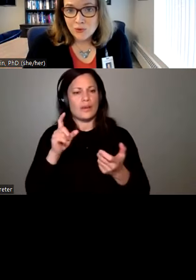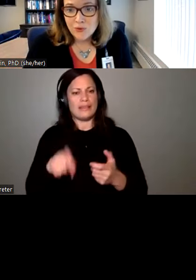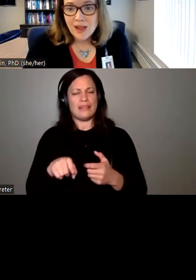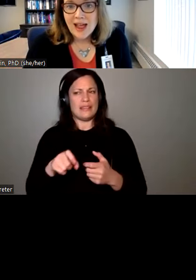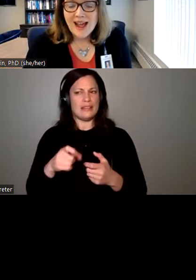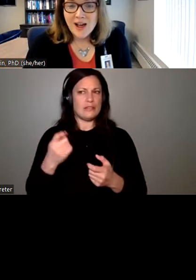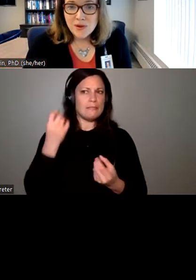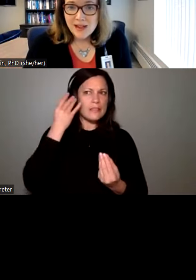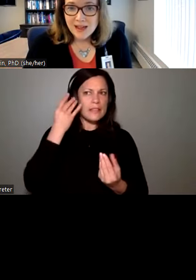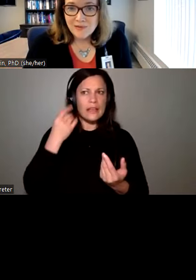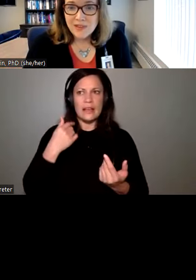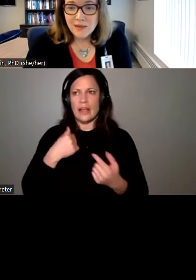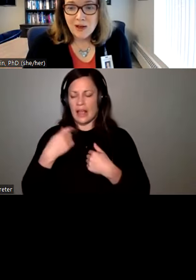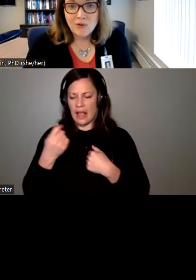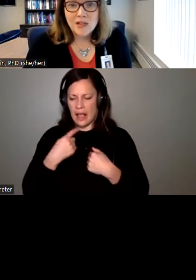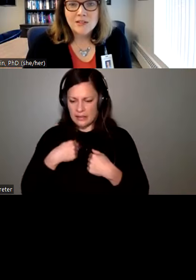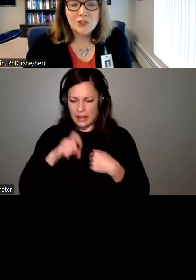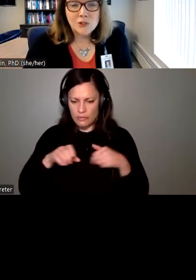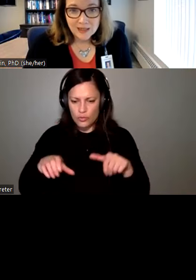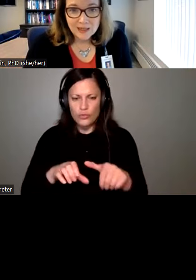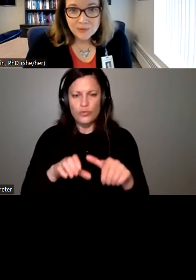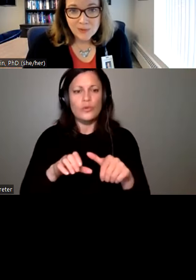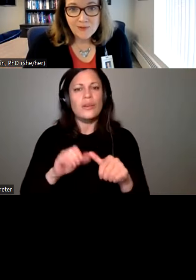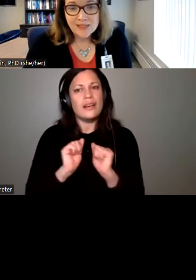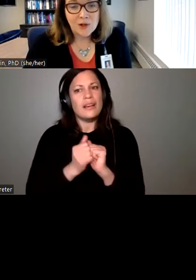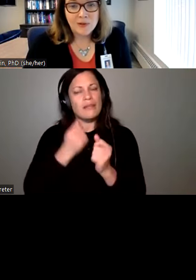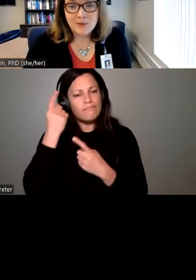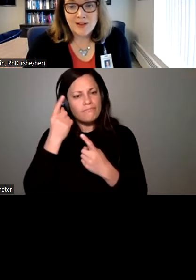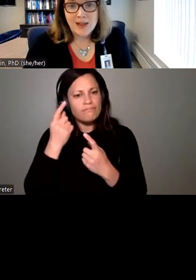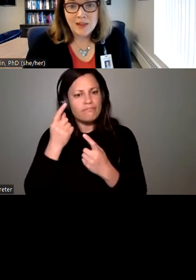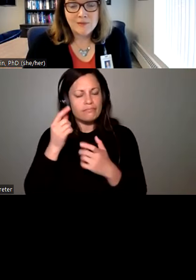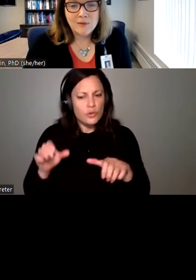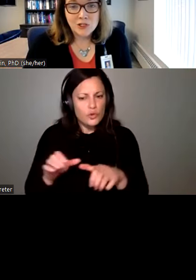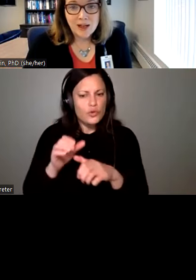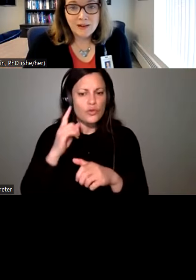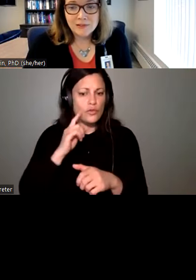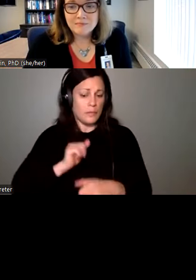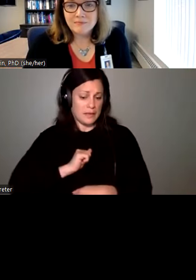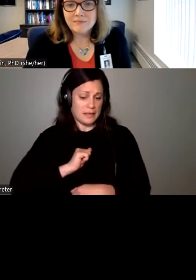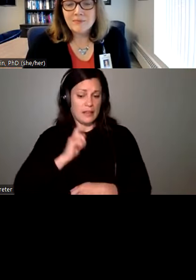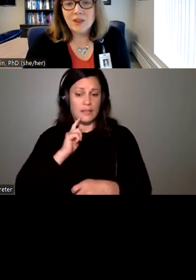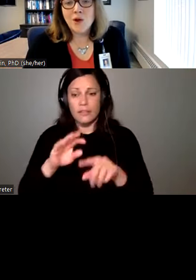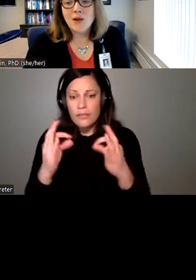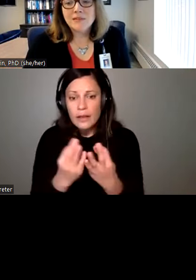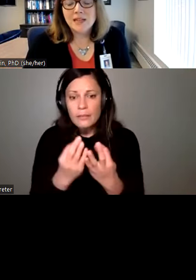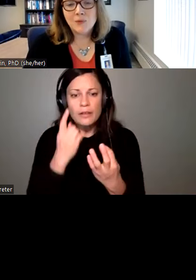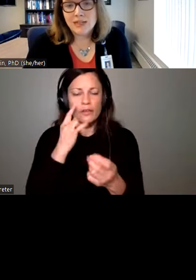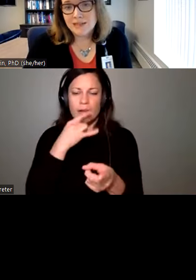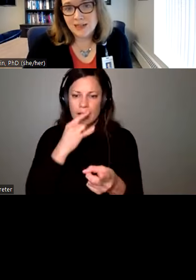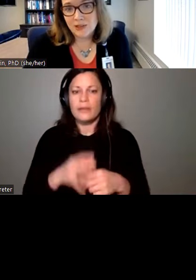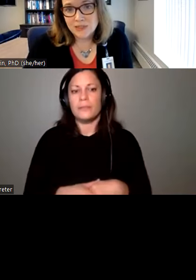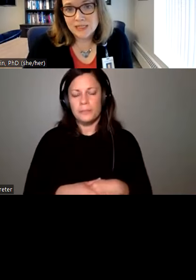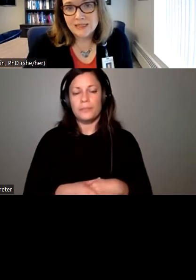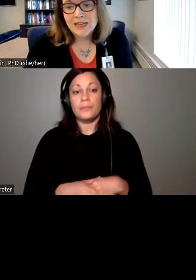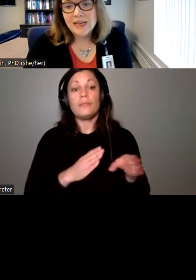to do? And how would I kind of think about doing this for myself and for my family and for my child? Around the time we get